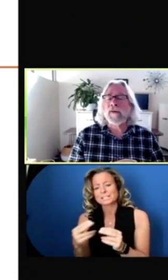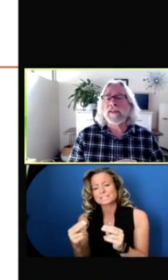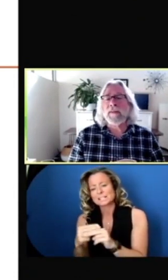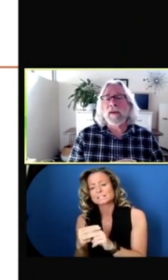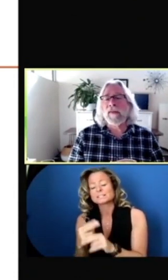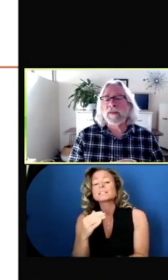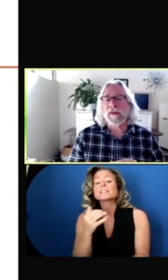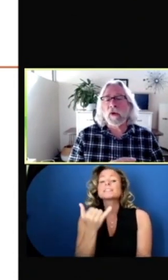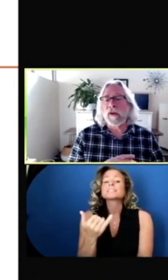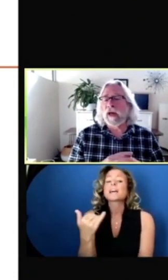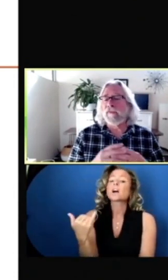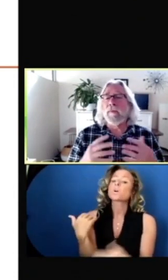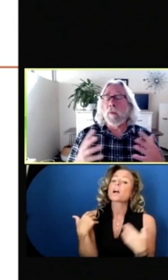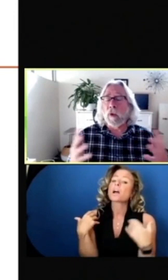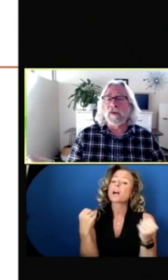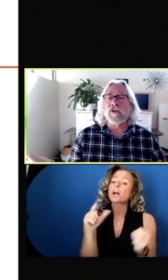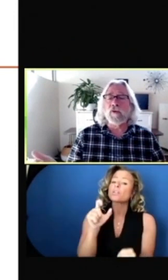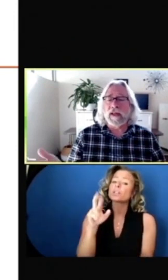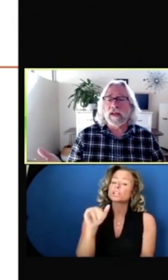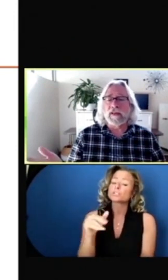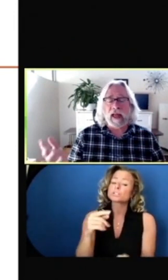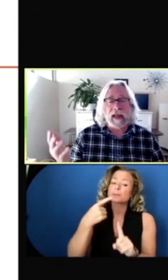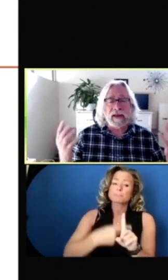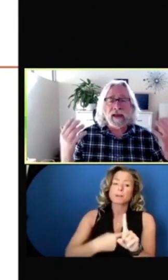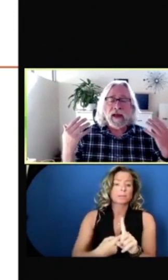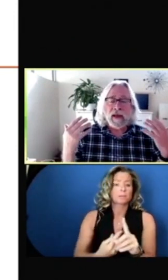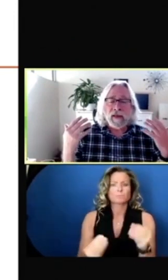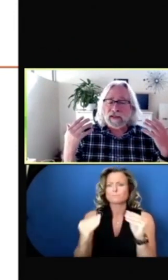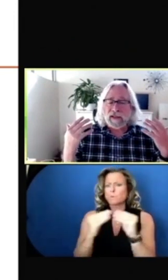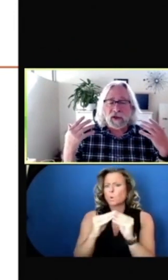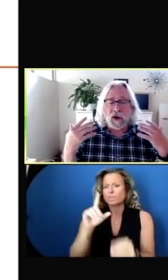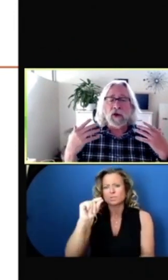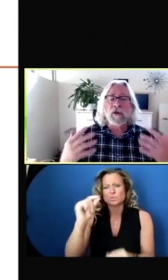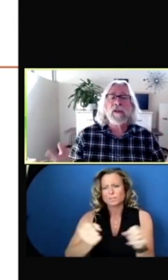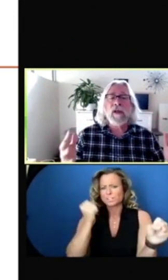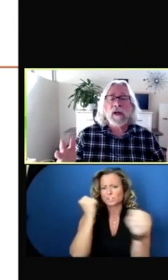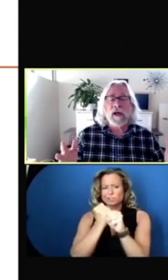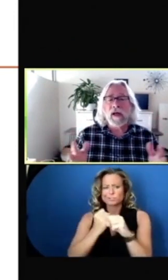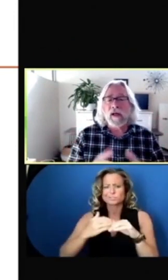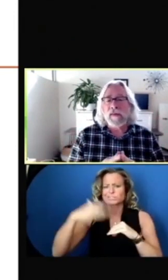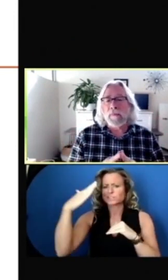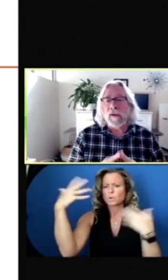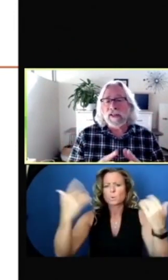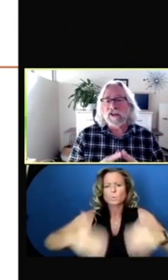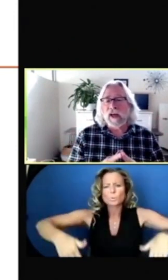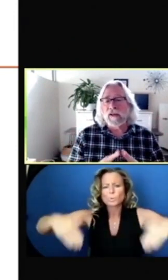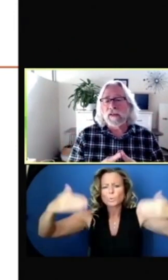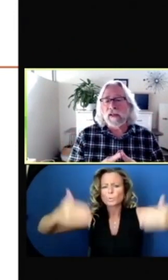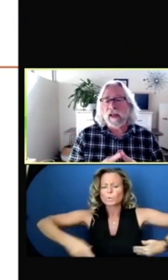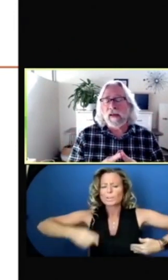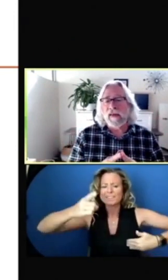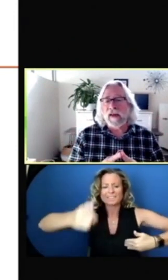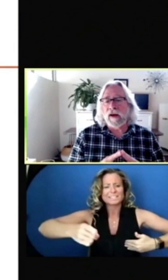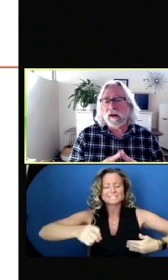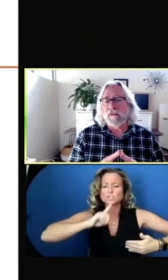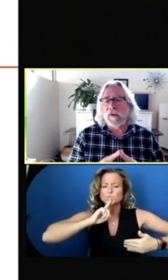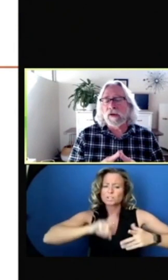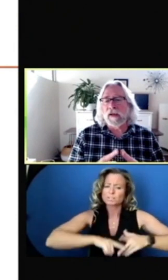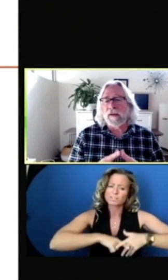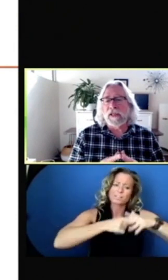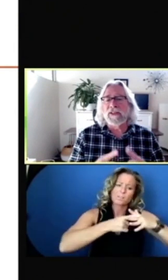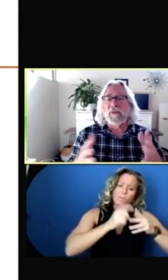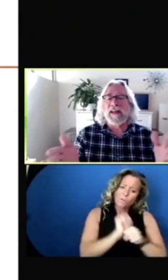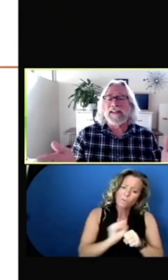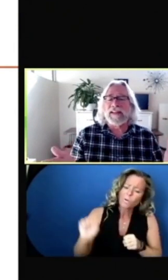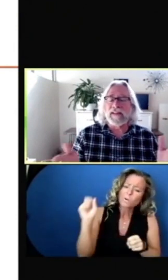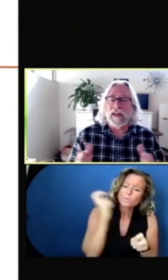Health Literacy Month has been going on for more than 20 years, and this is all the brainchild and the hard work